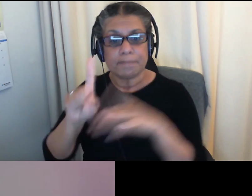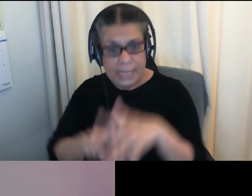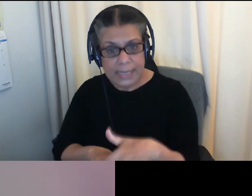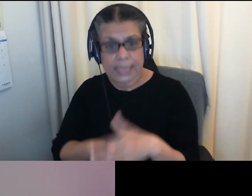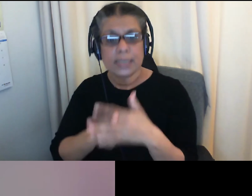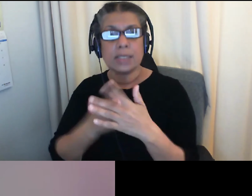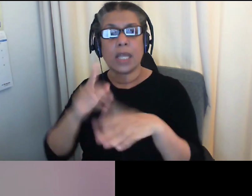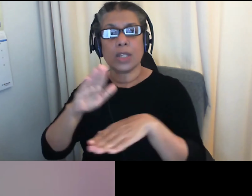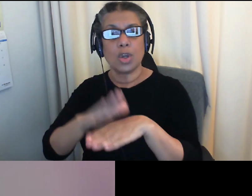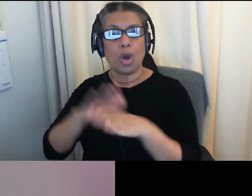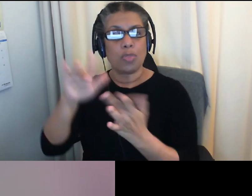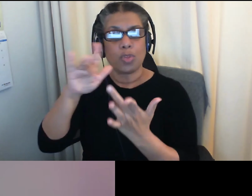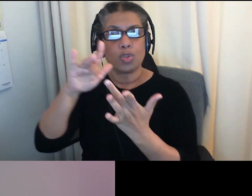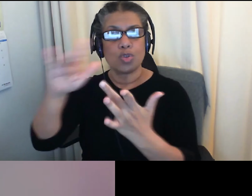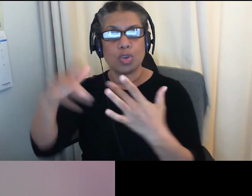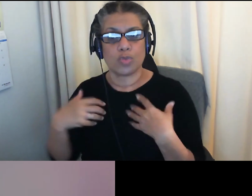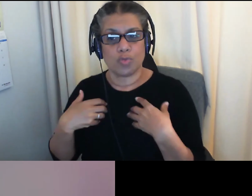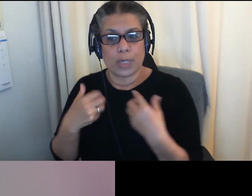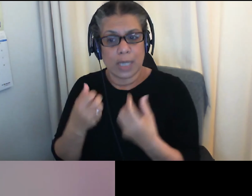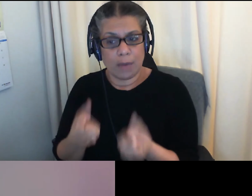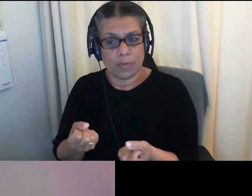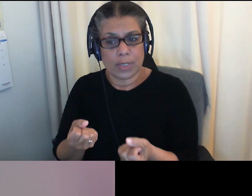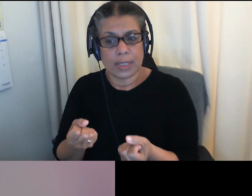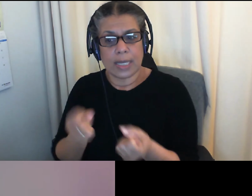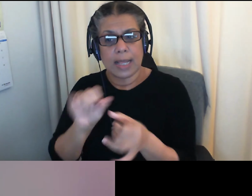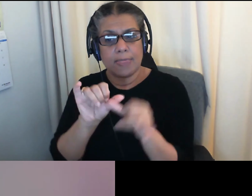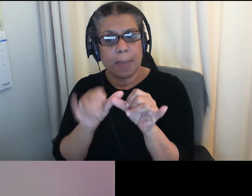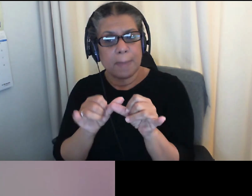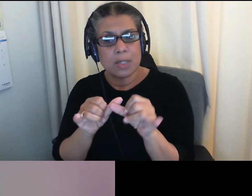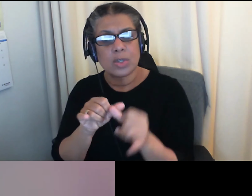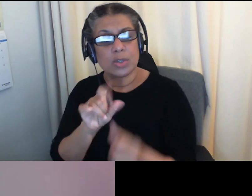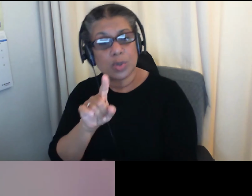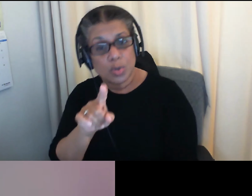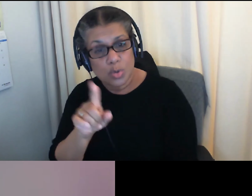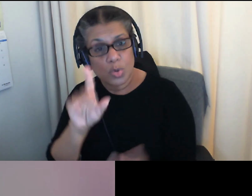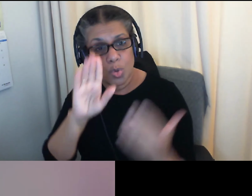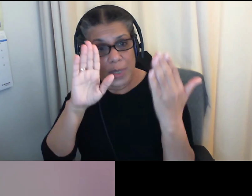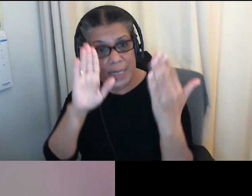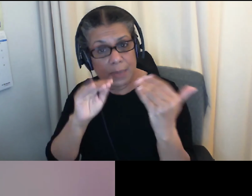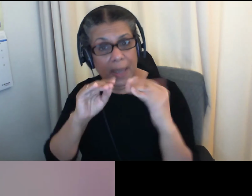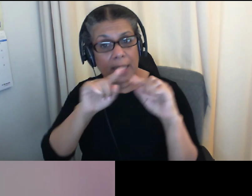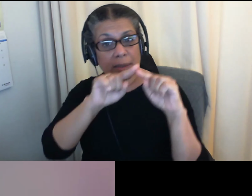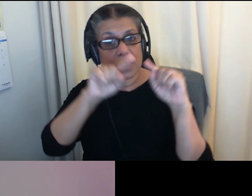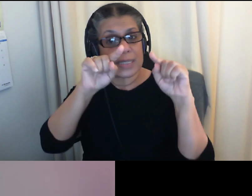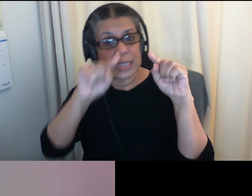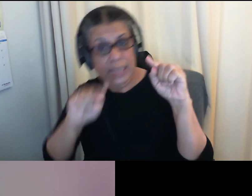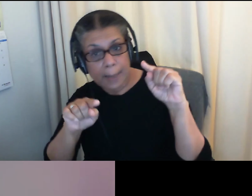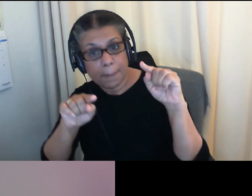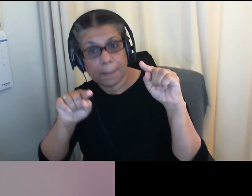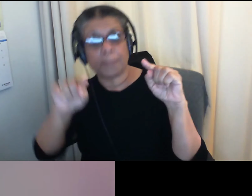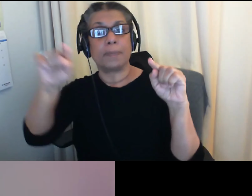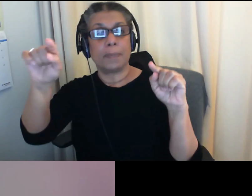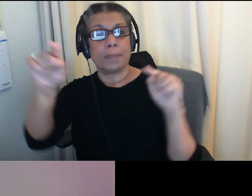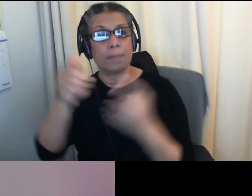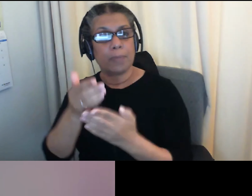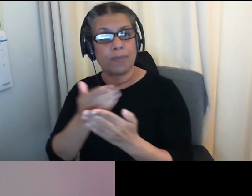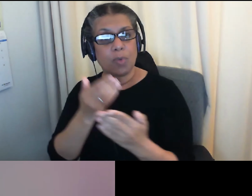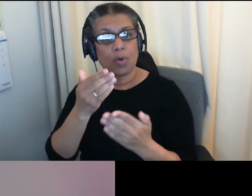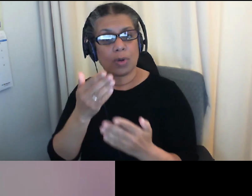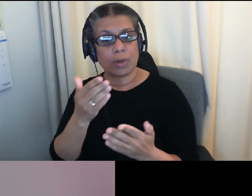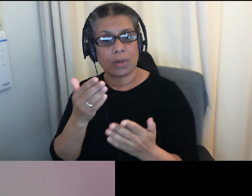recovery journey and they do this kind of measure, would you expect to see an initial dip on the SURE in terms of getting, being confronted